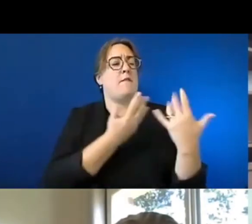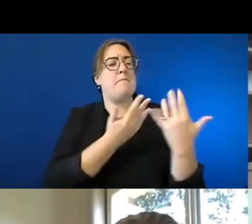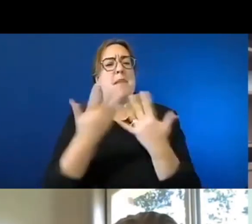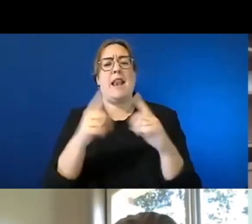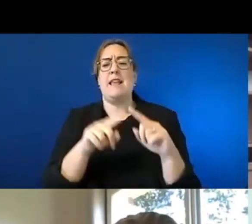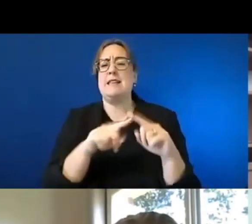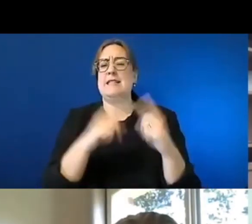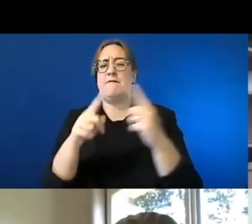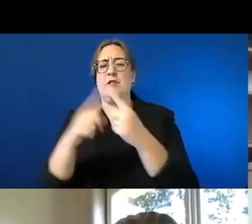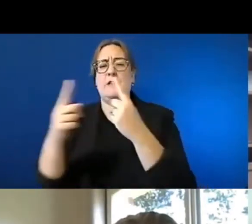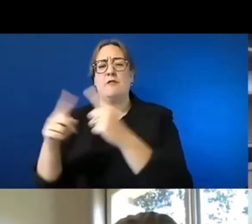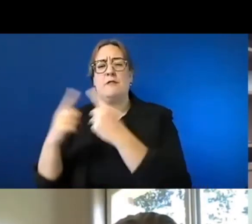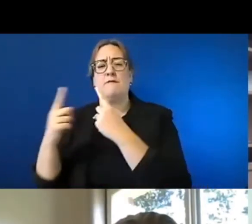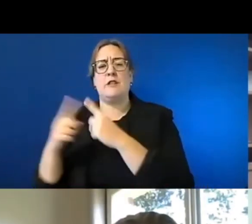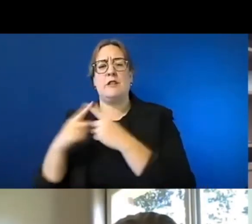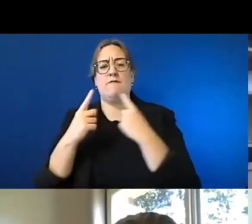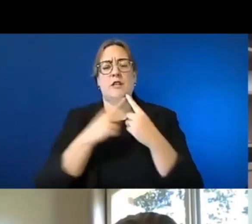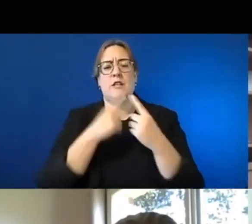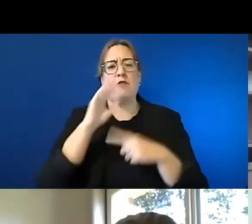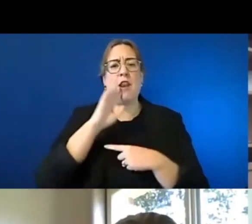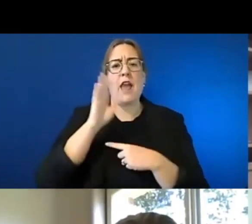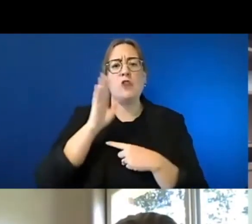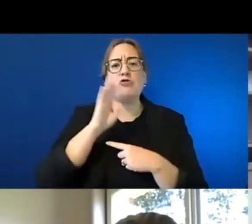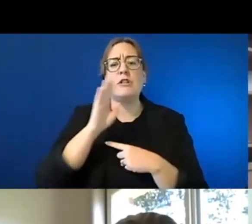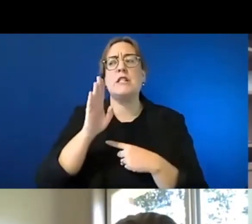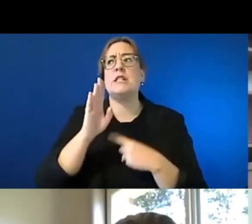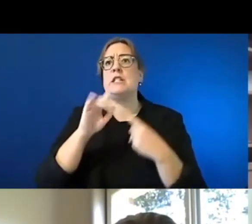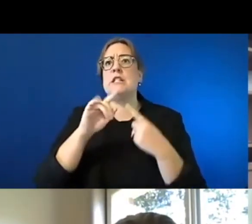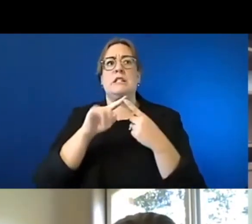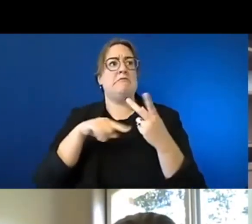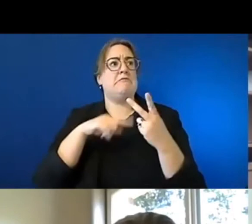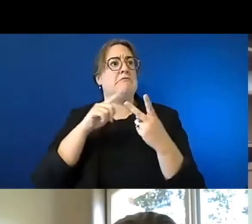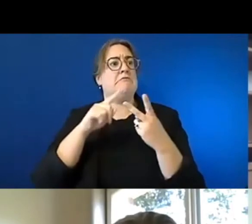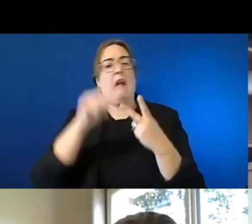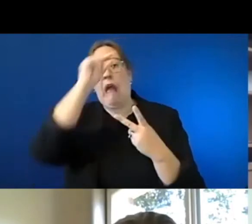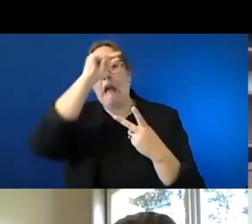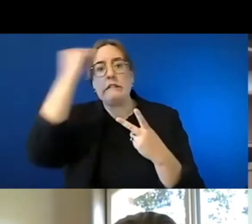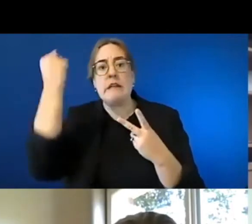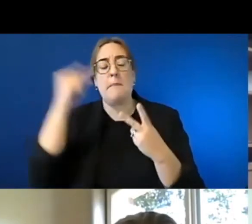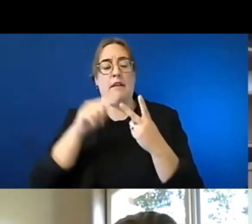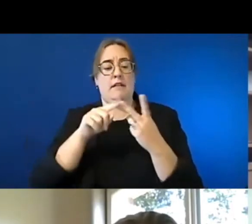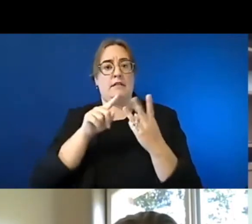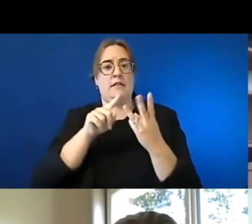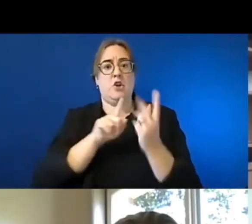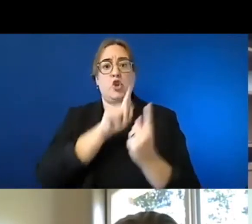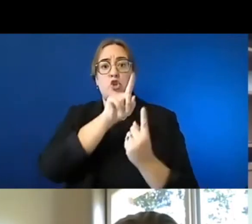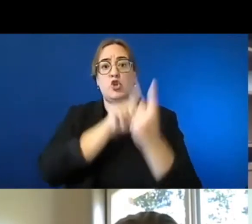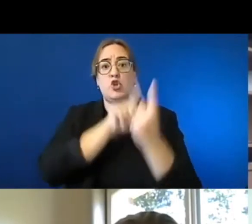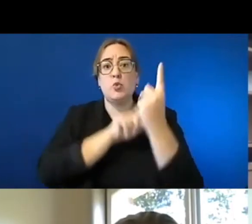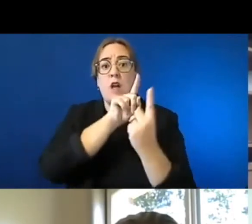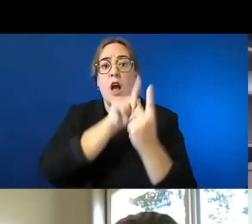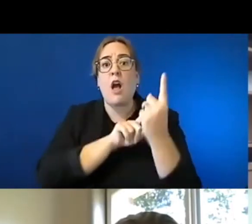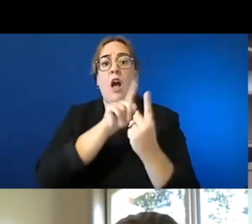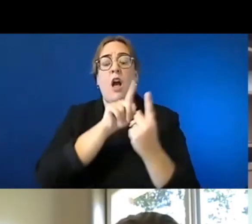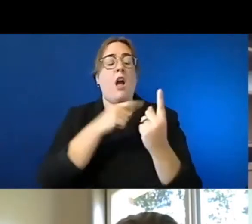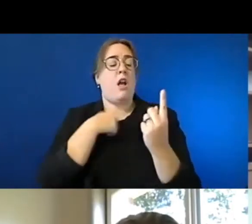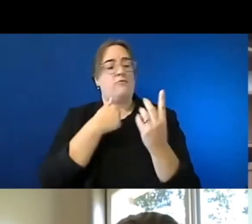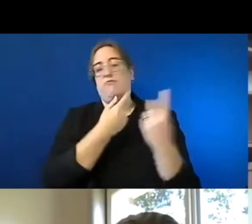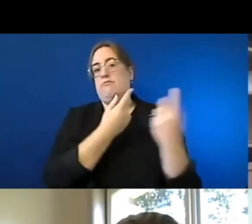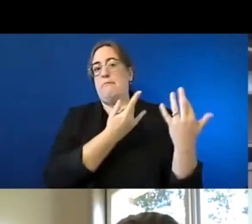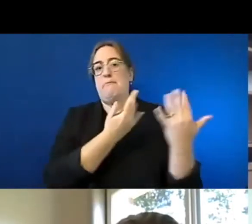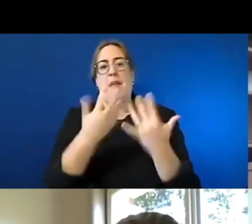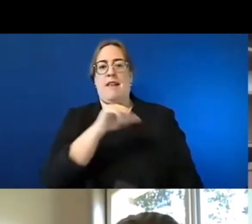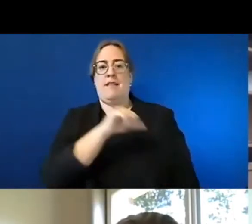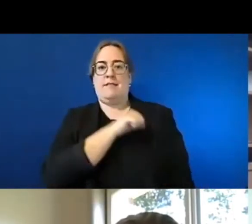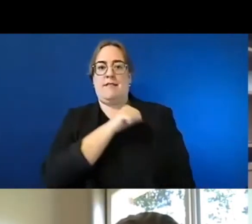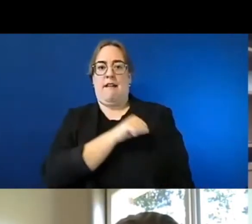So each semester you might have 4 lecturers and then you have tutors. So there's a lot of staff. So it's certainly a good question